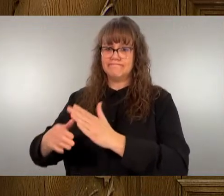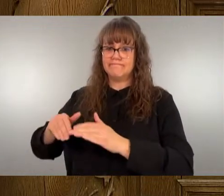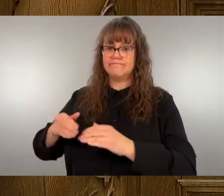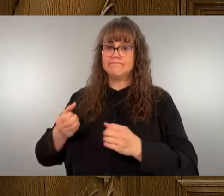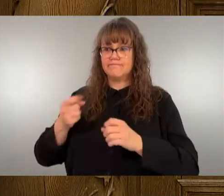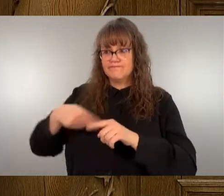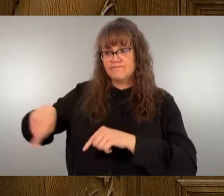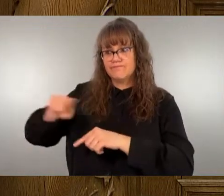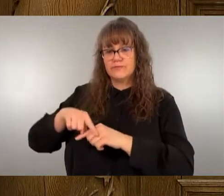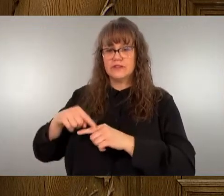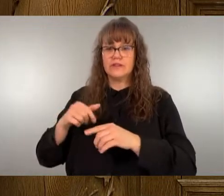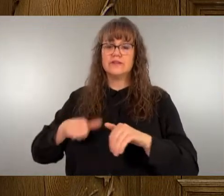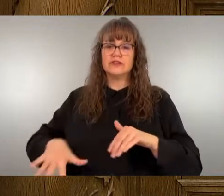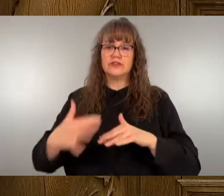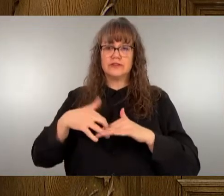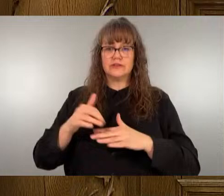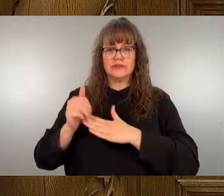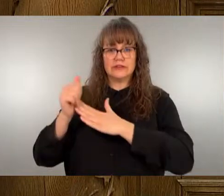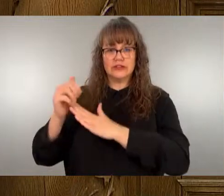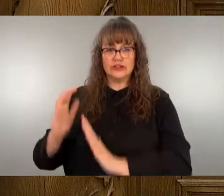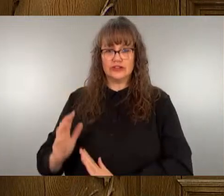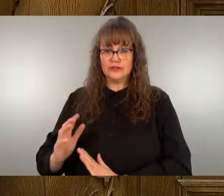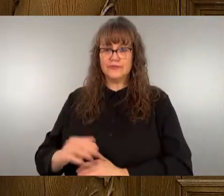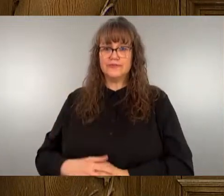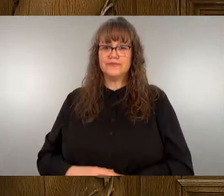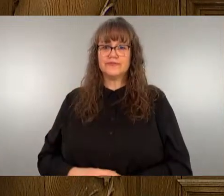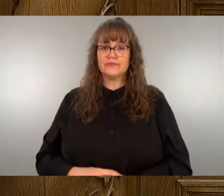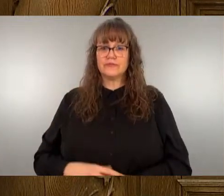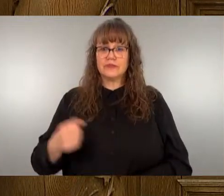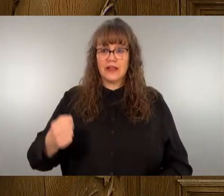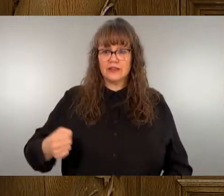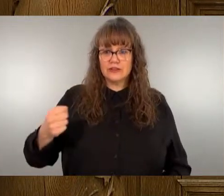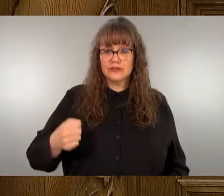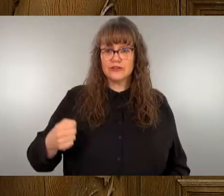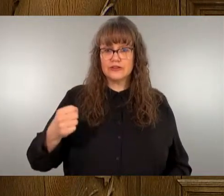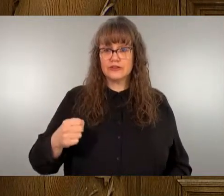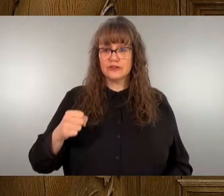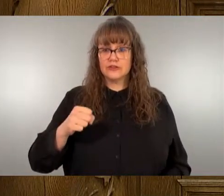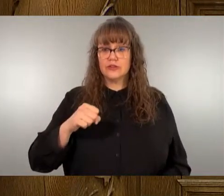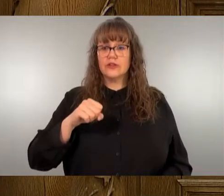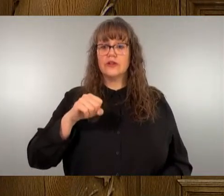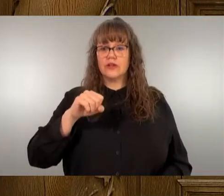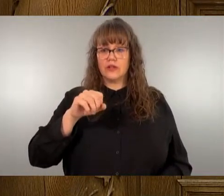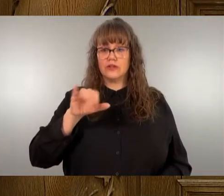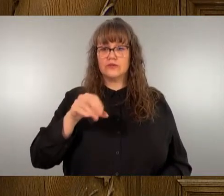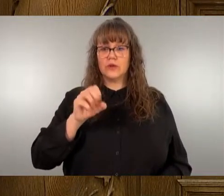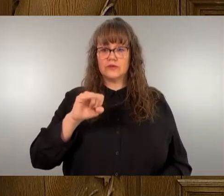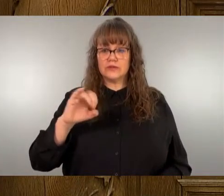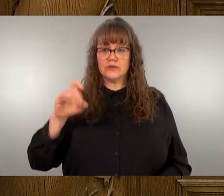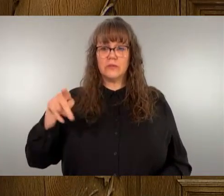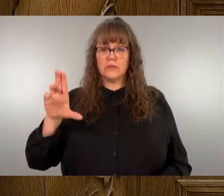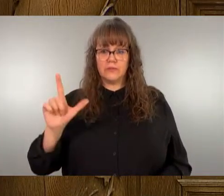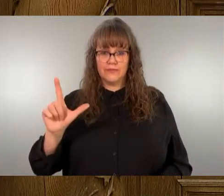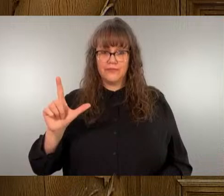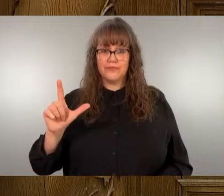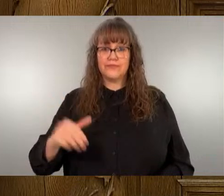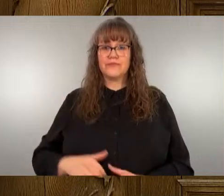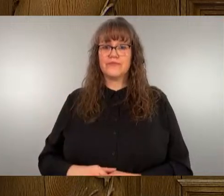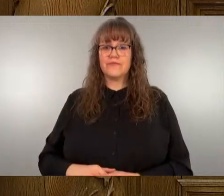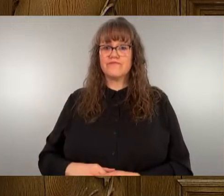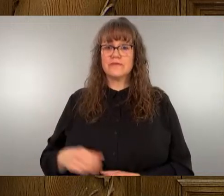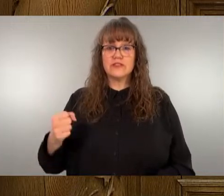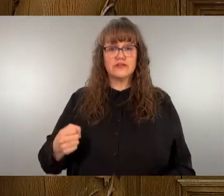Gus of Sechot First Nation, and Elder Josie Paul and her daughter, Elder Edie Frederick